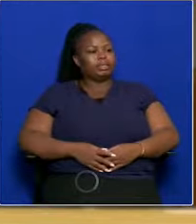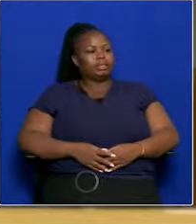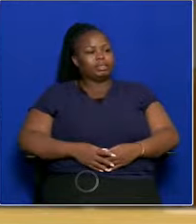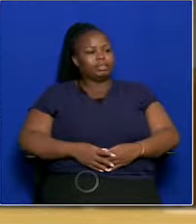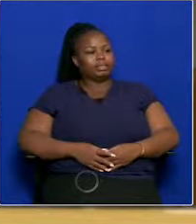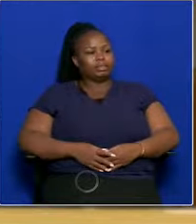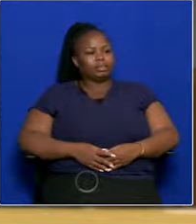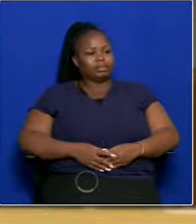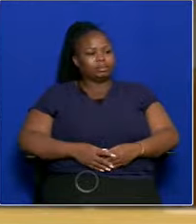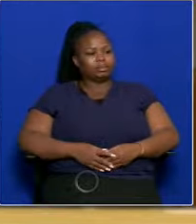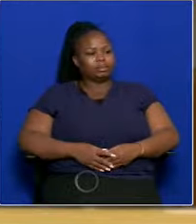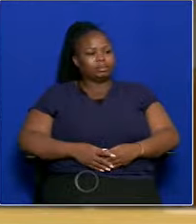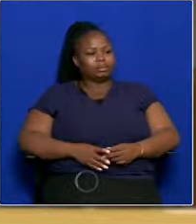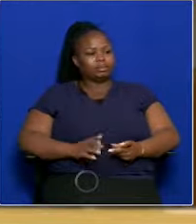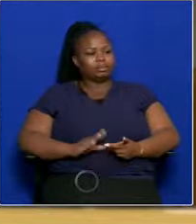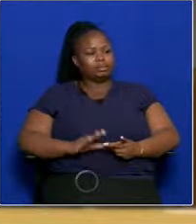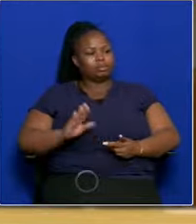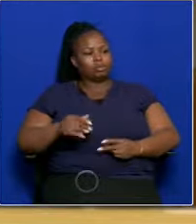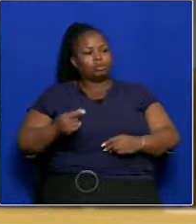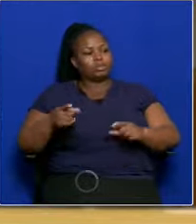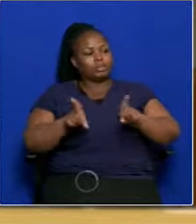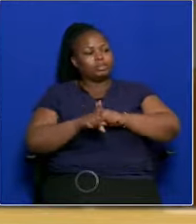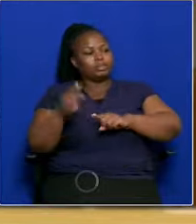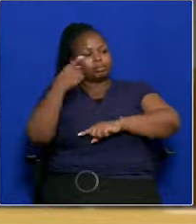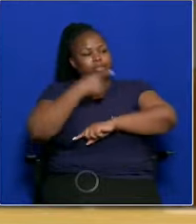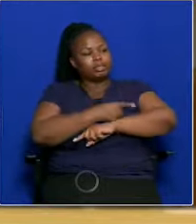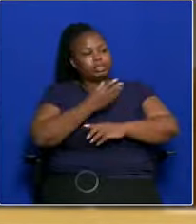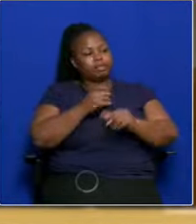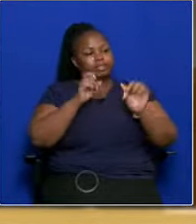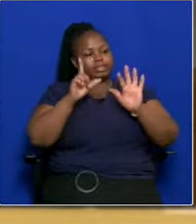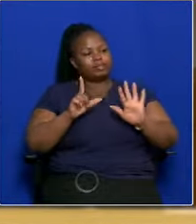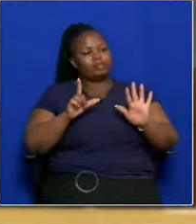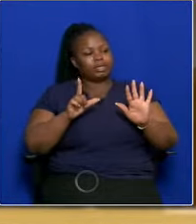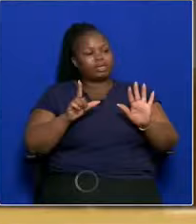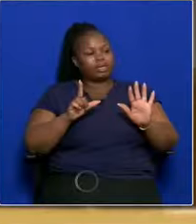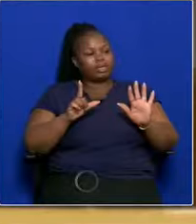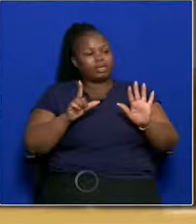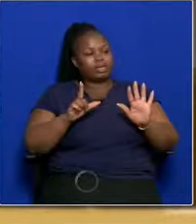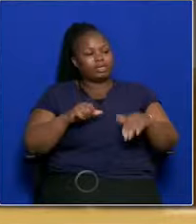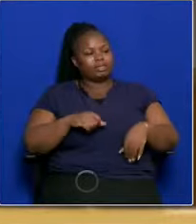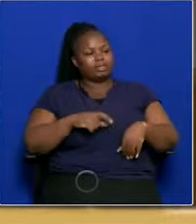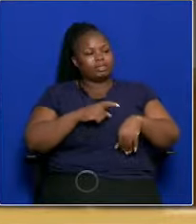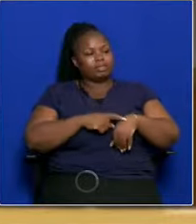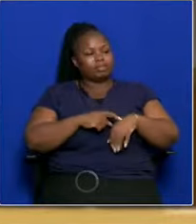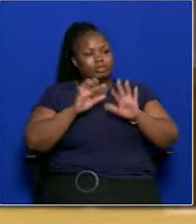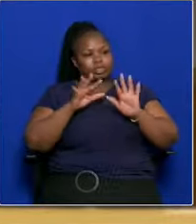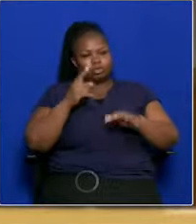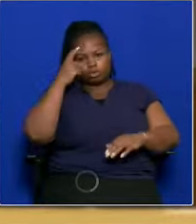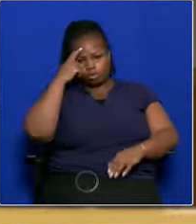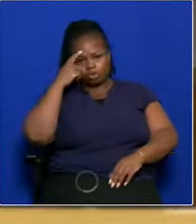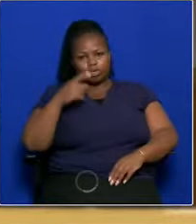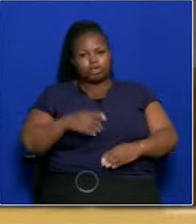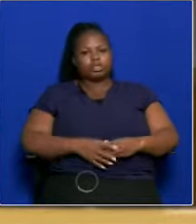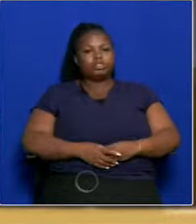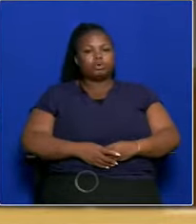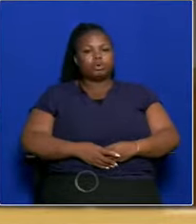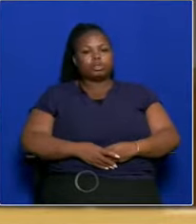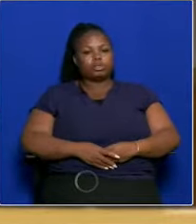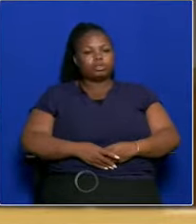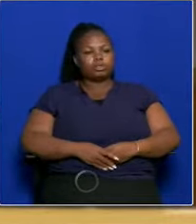same day, number 7, at 10 p.m. And then there's another call on the